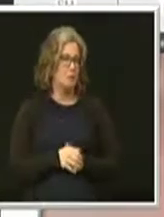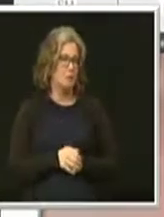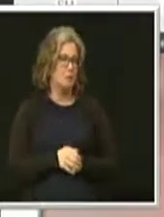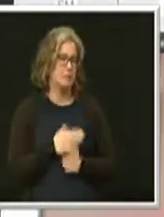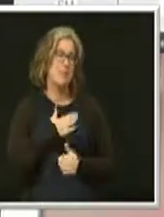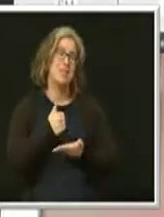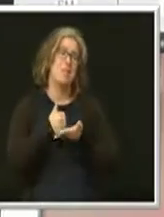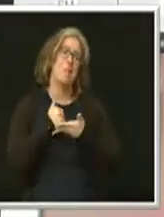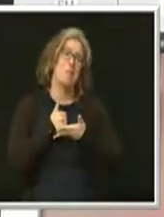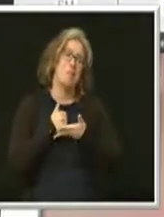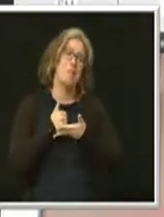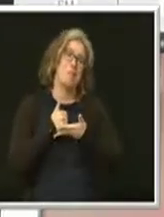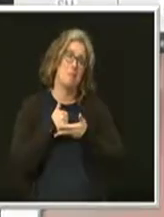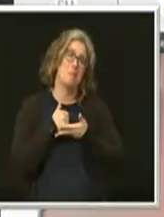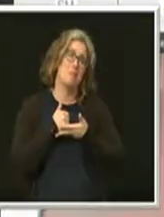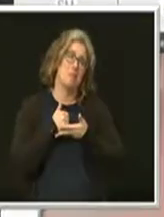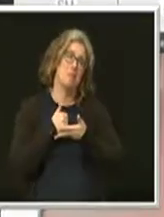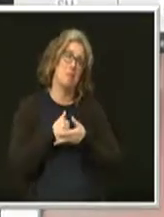please help us out.